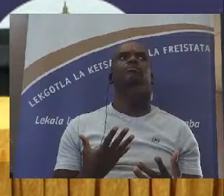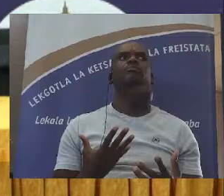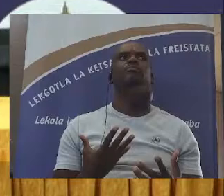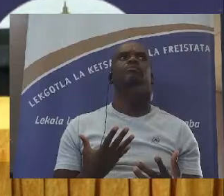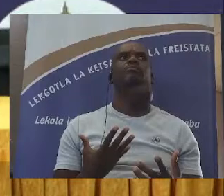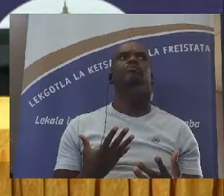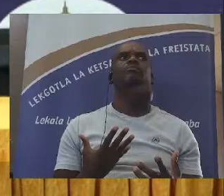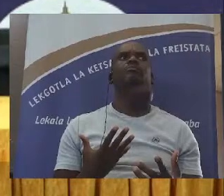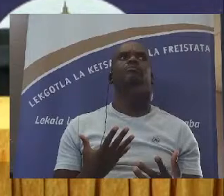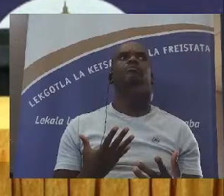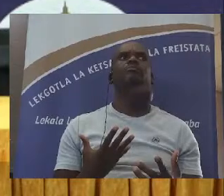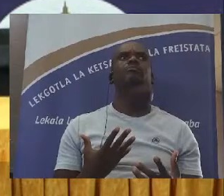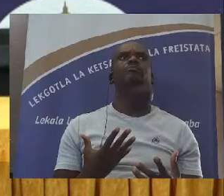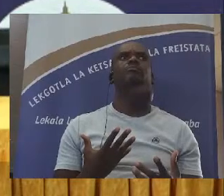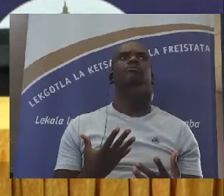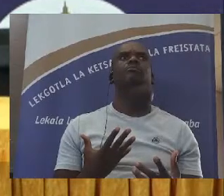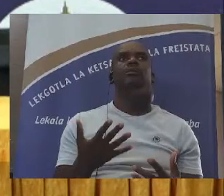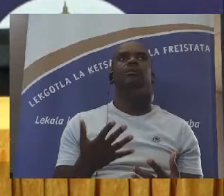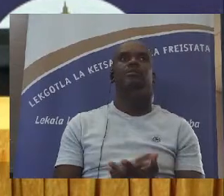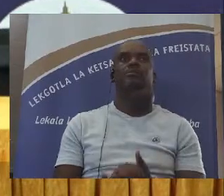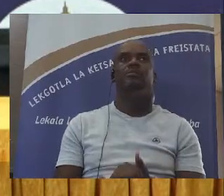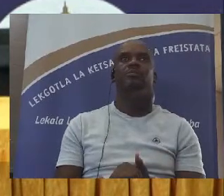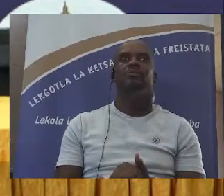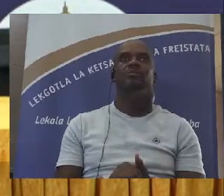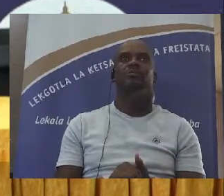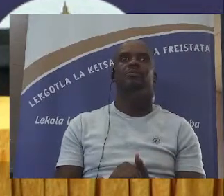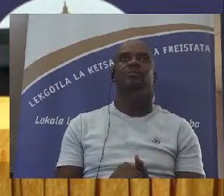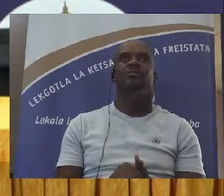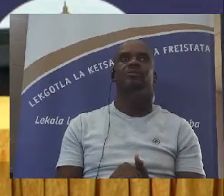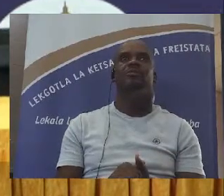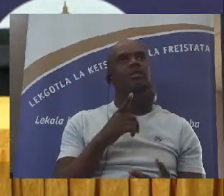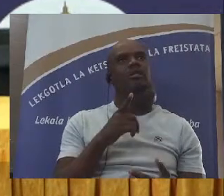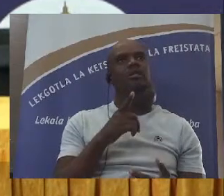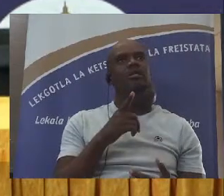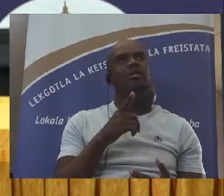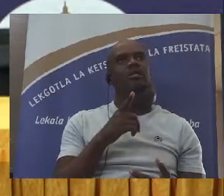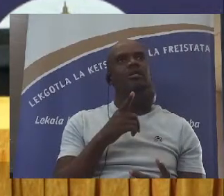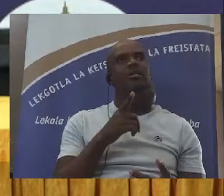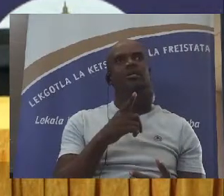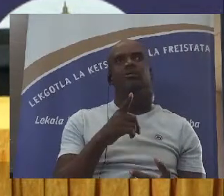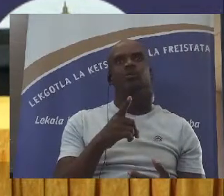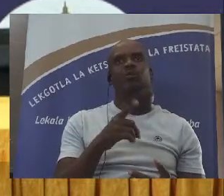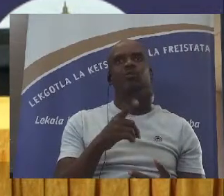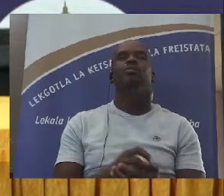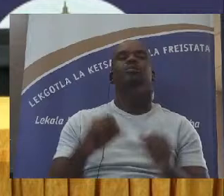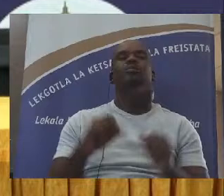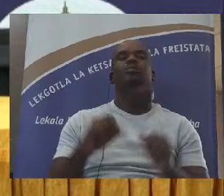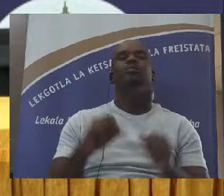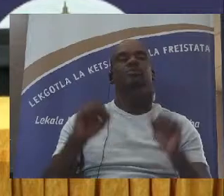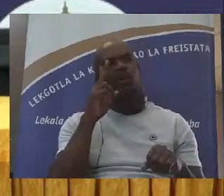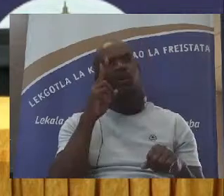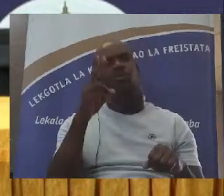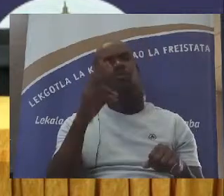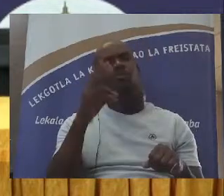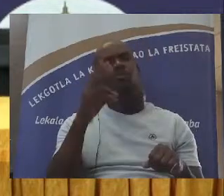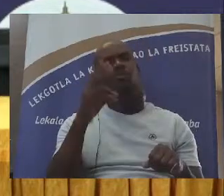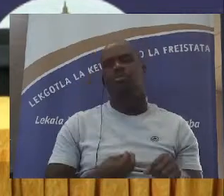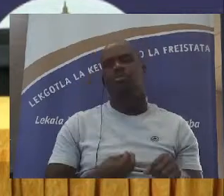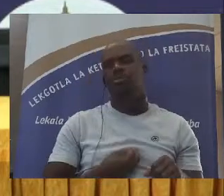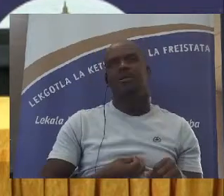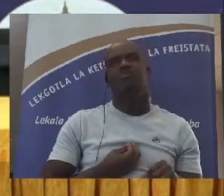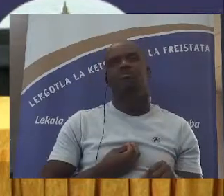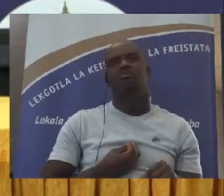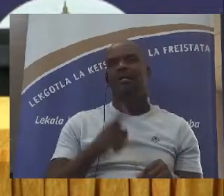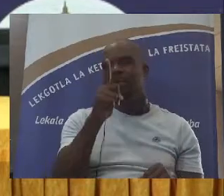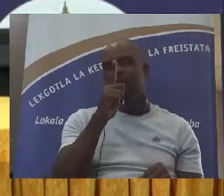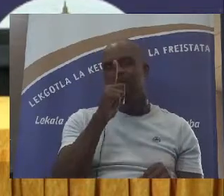Okay. I'm encouraged with that. When you see the young people speaking